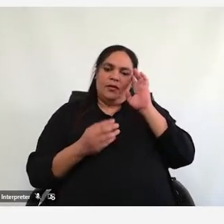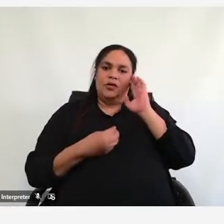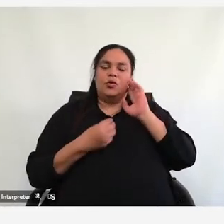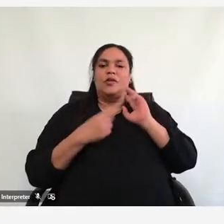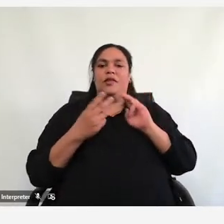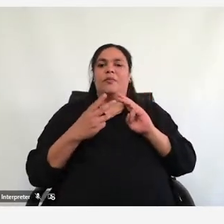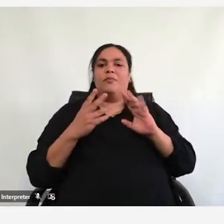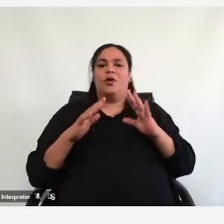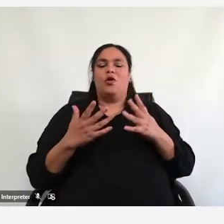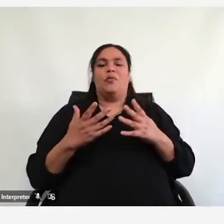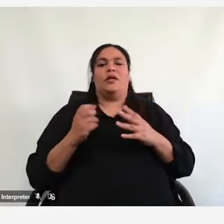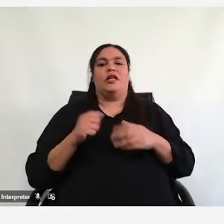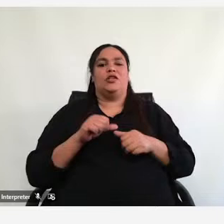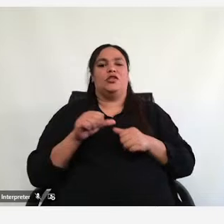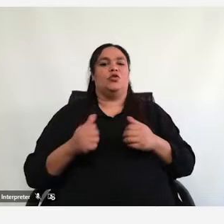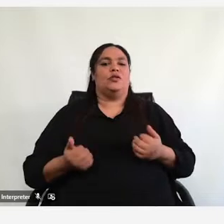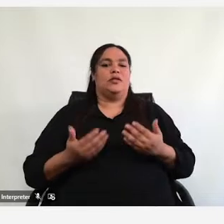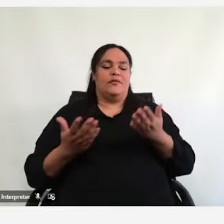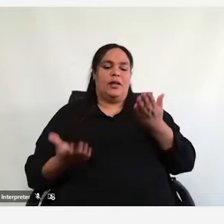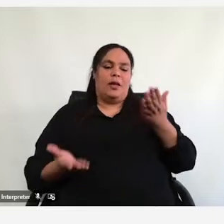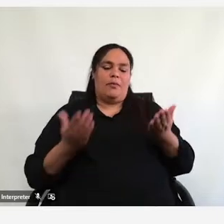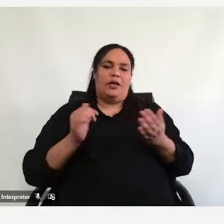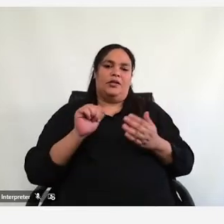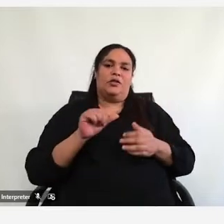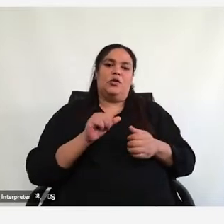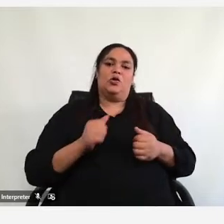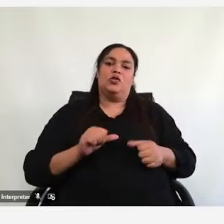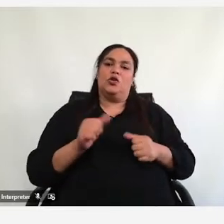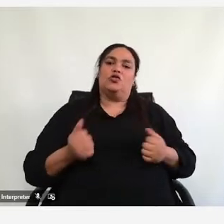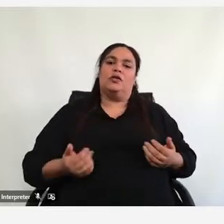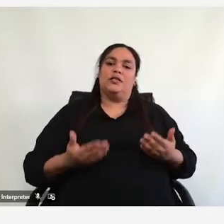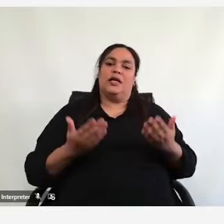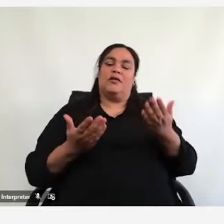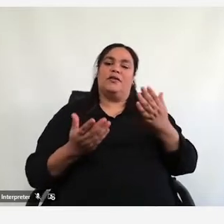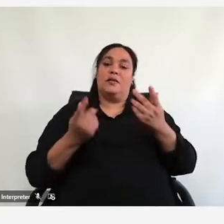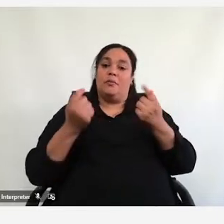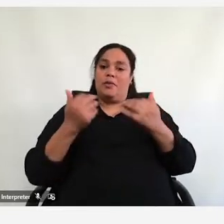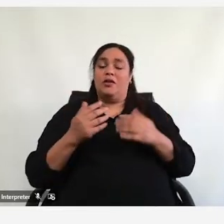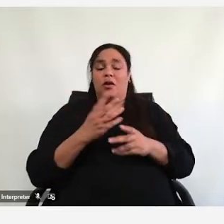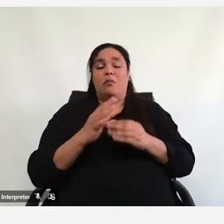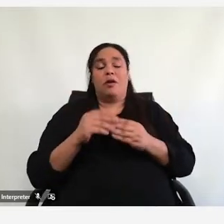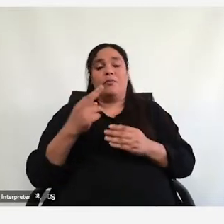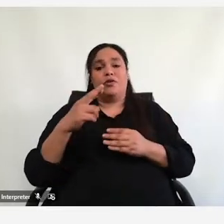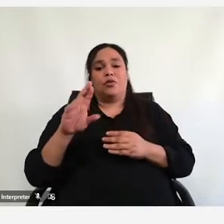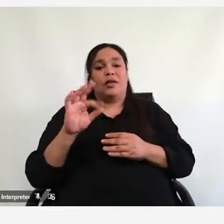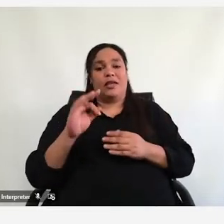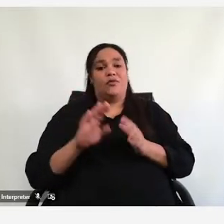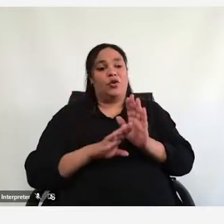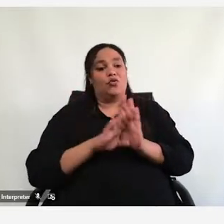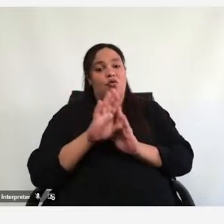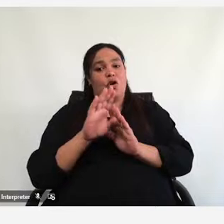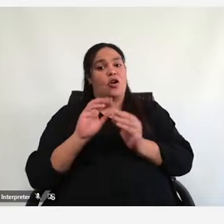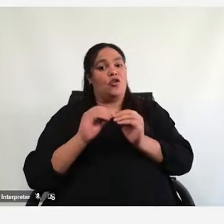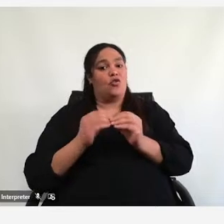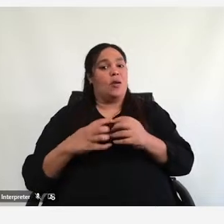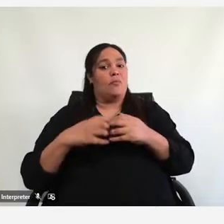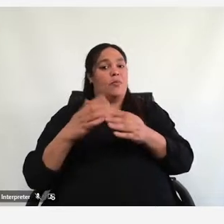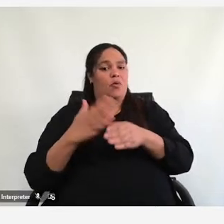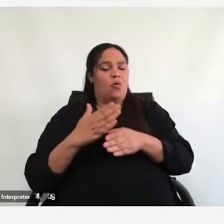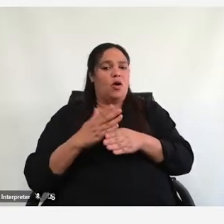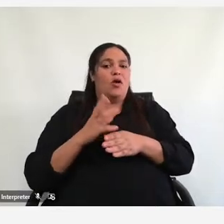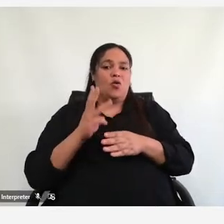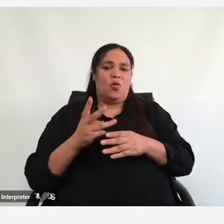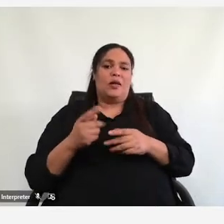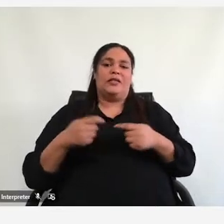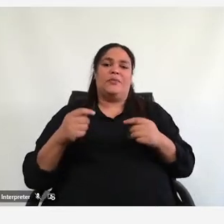and social services and balancing the social services budget, the member is correct that if we grow and create jobs, we will end up